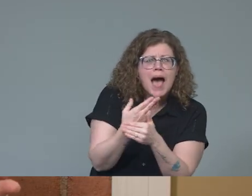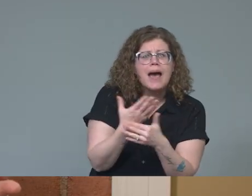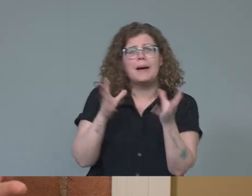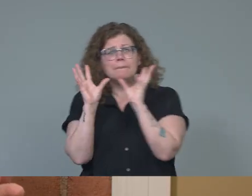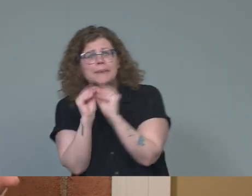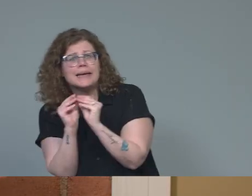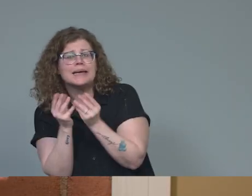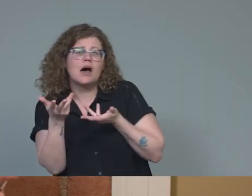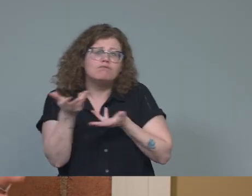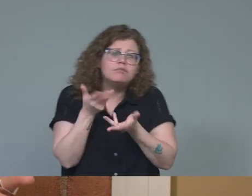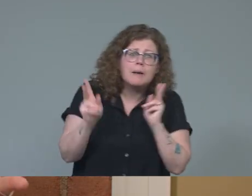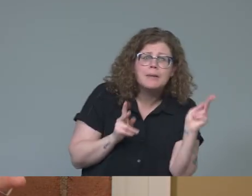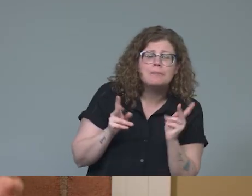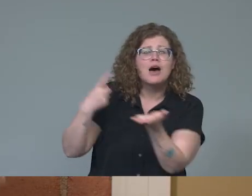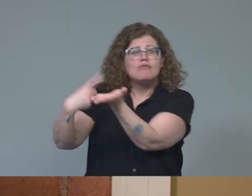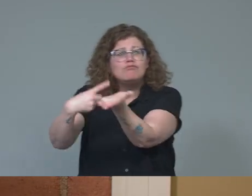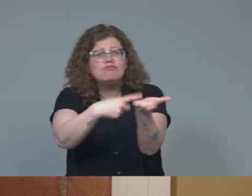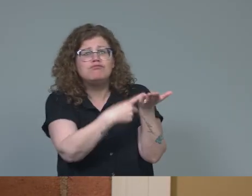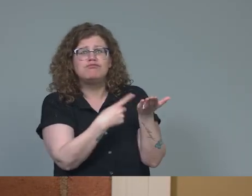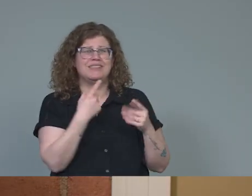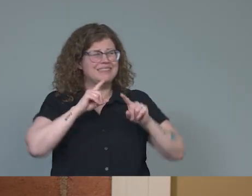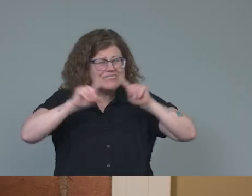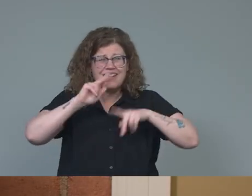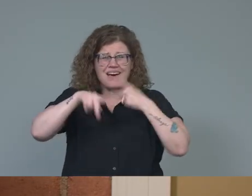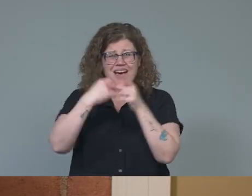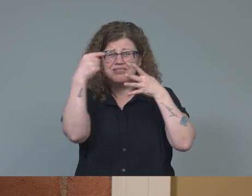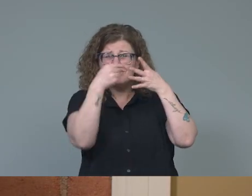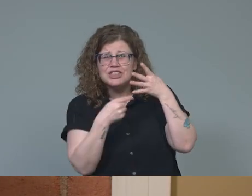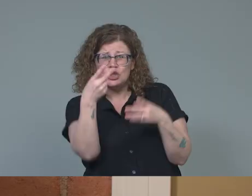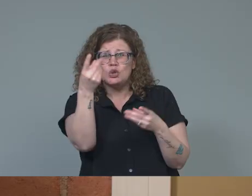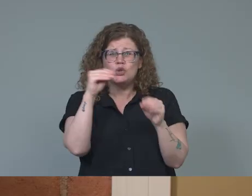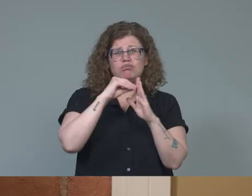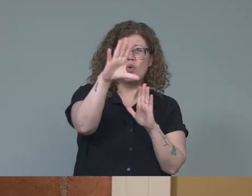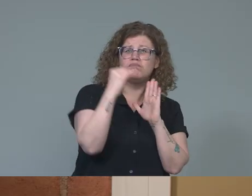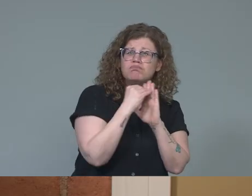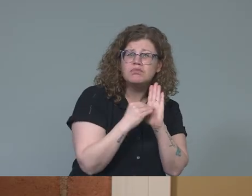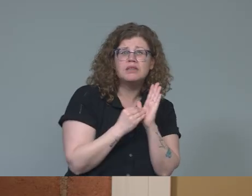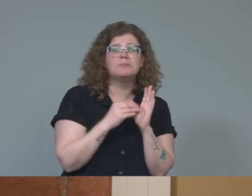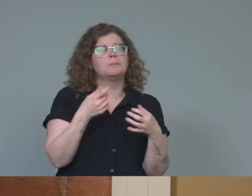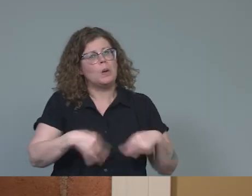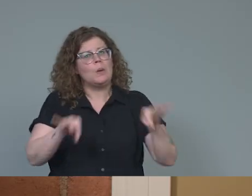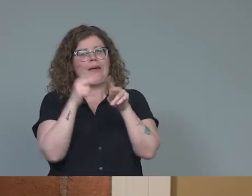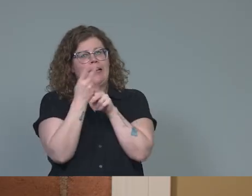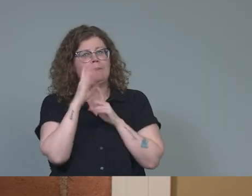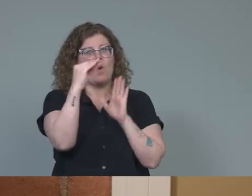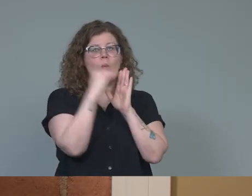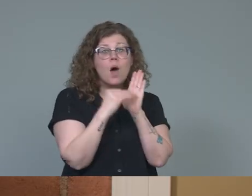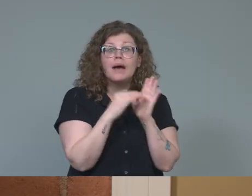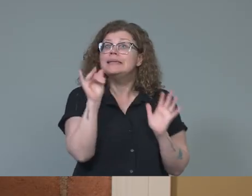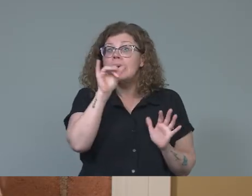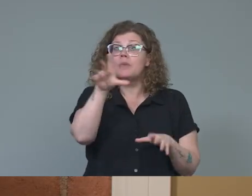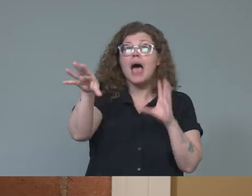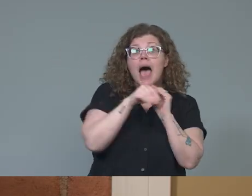project so we understand how it happened, but we also do it to celebrate and share. So make sure your